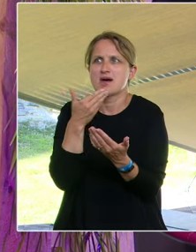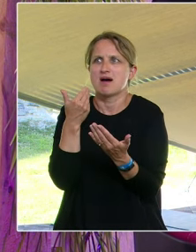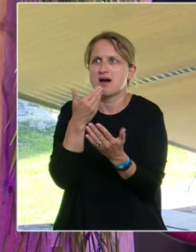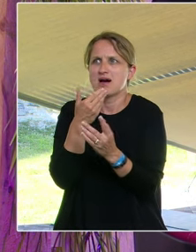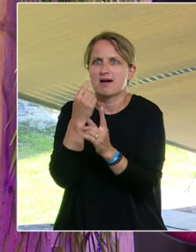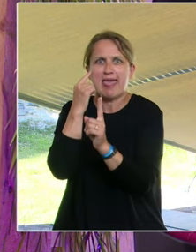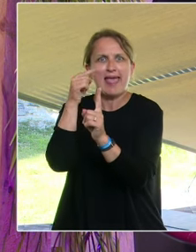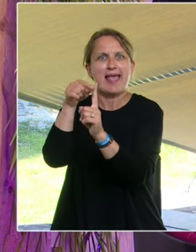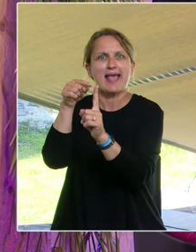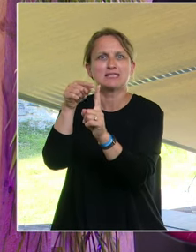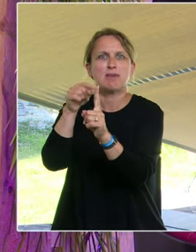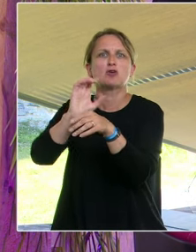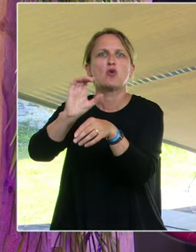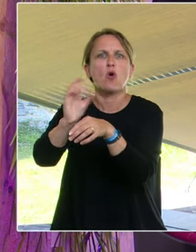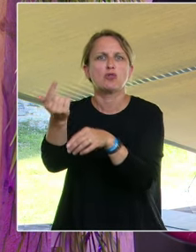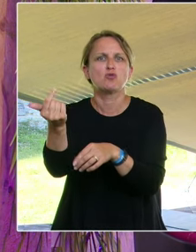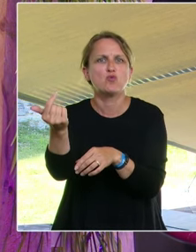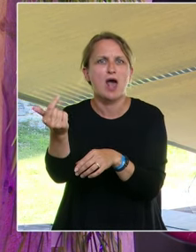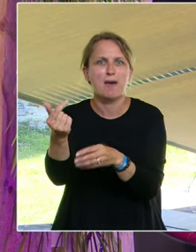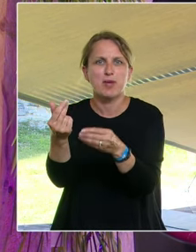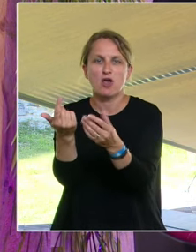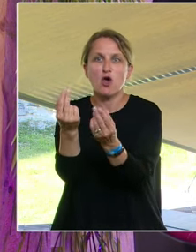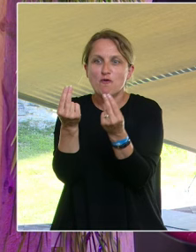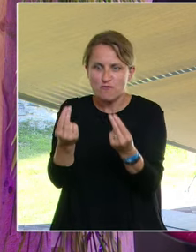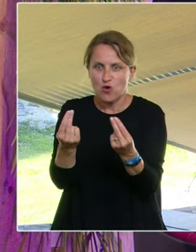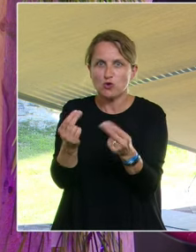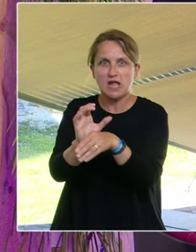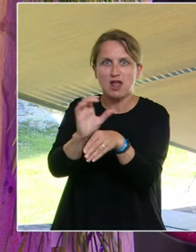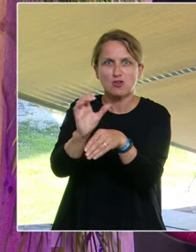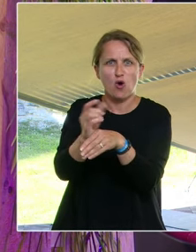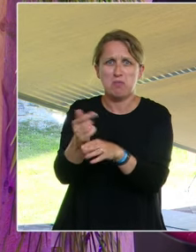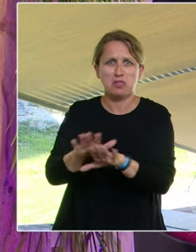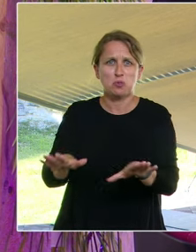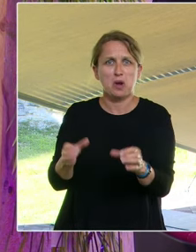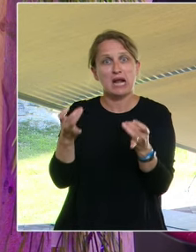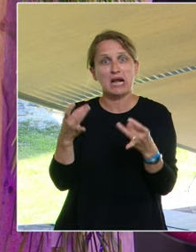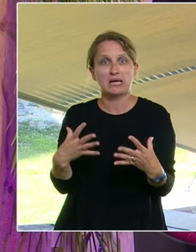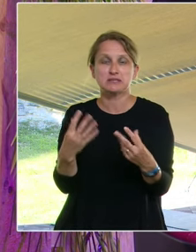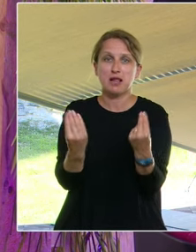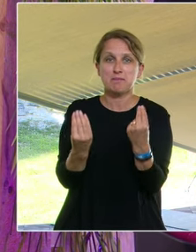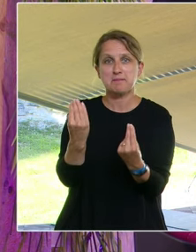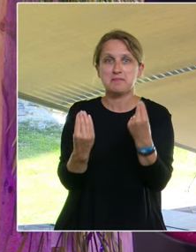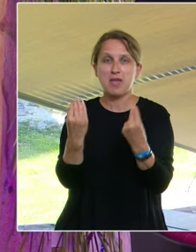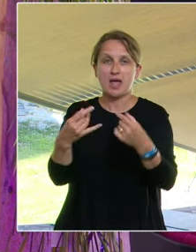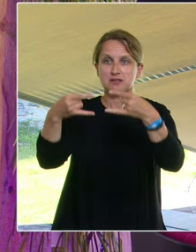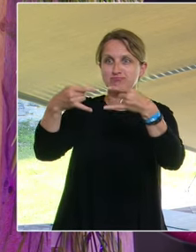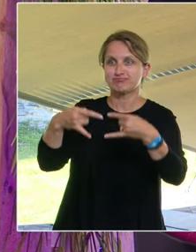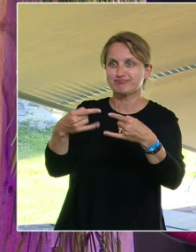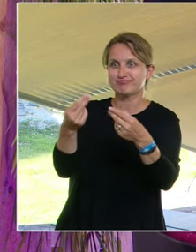aim to be produced or to be physical. The first one was sold by